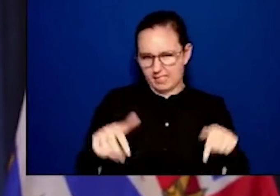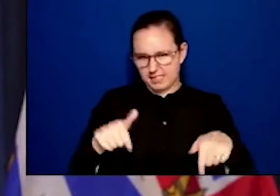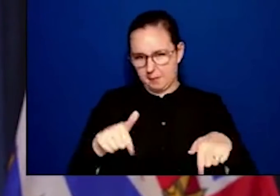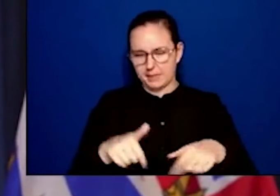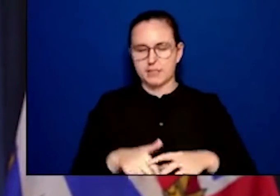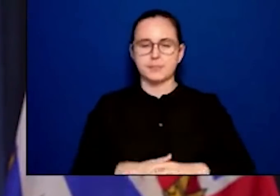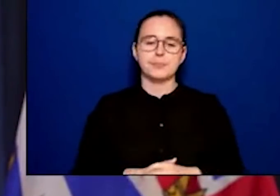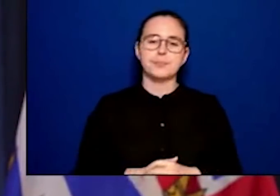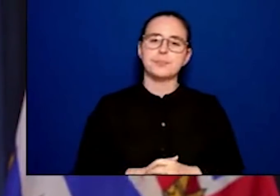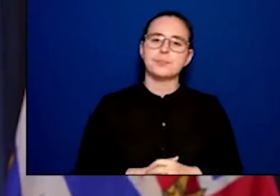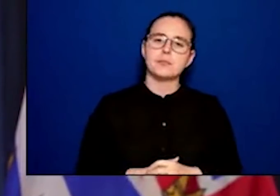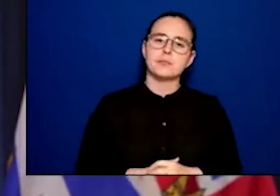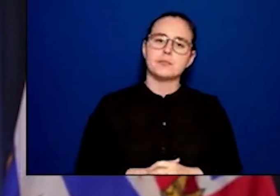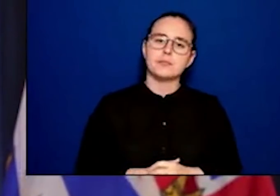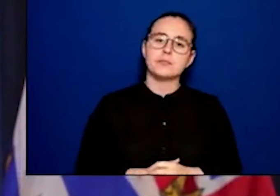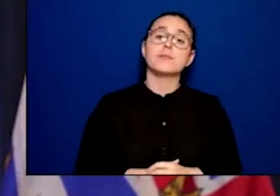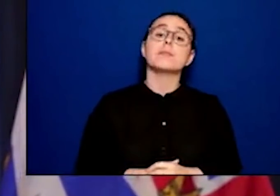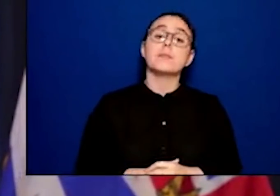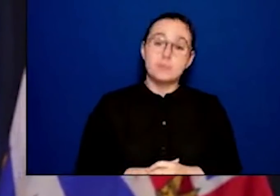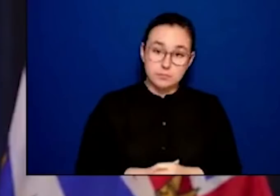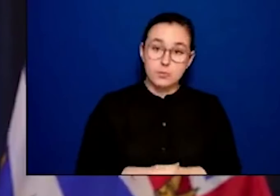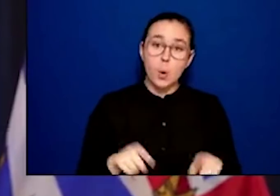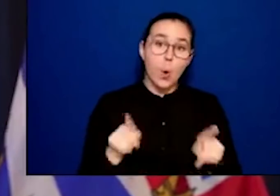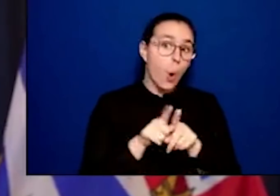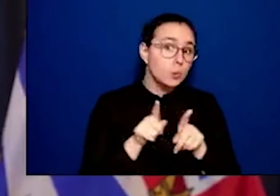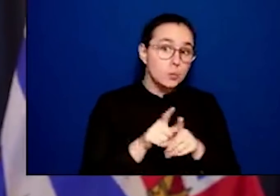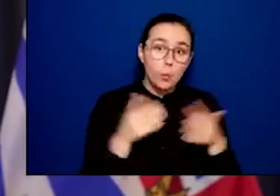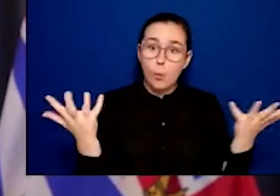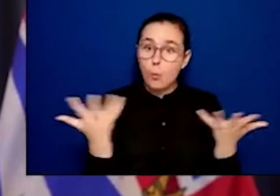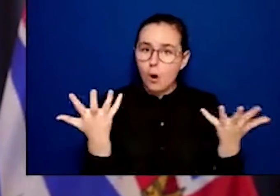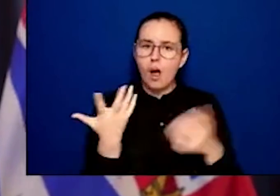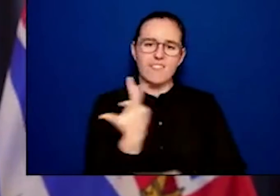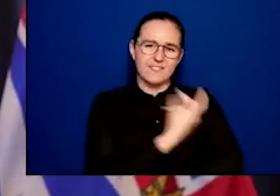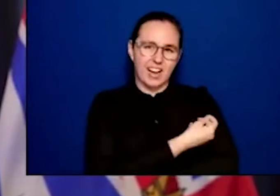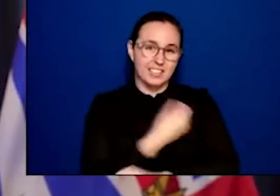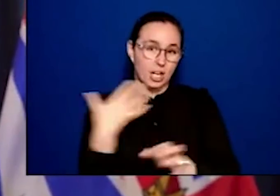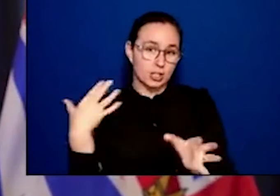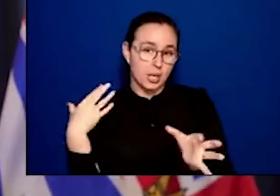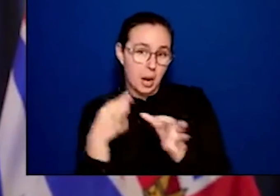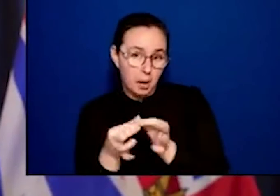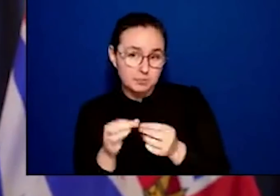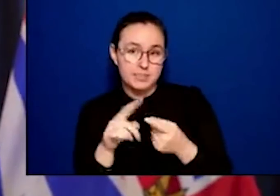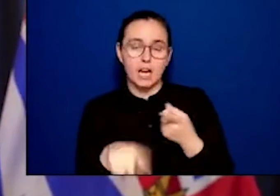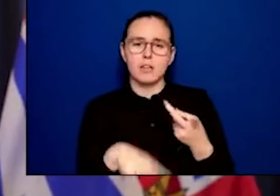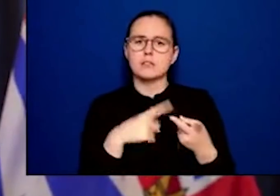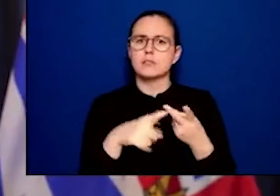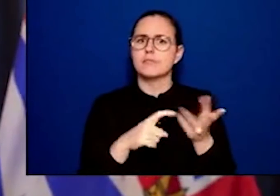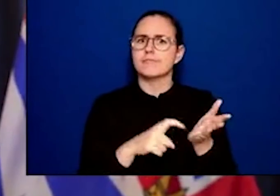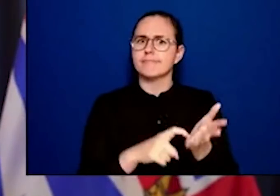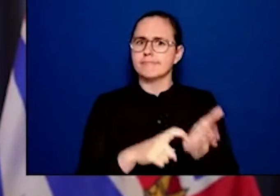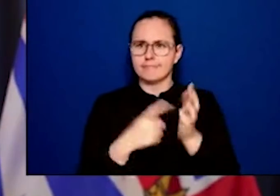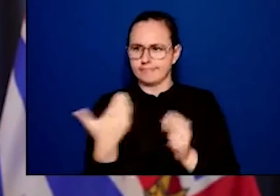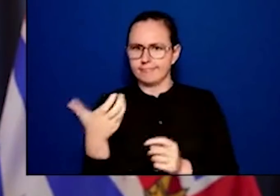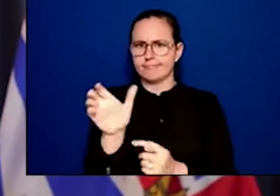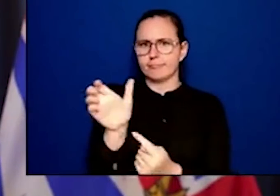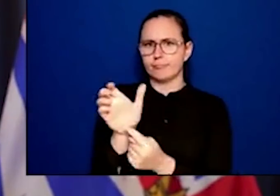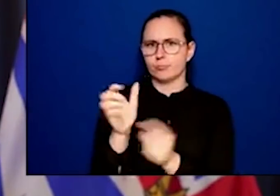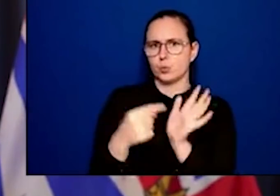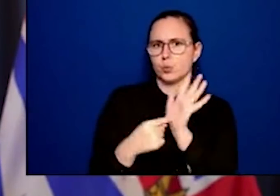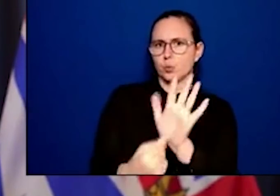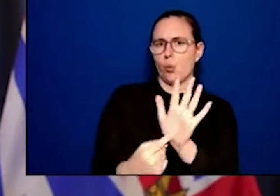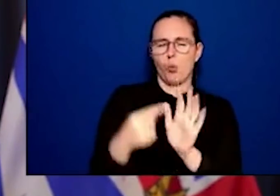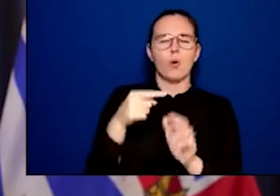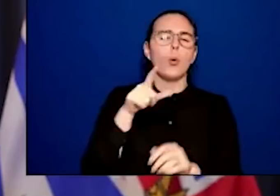There'll be a vaccine update, the proof of vaccine requirement in BC's public service, vaccination among long-term care and assisted living